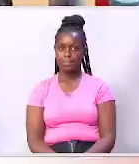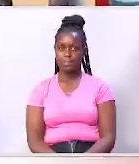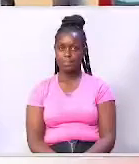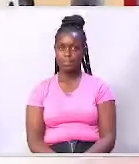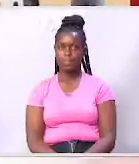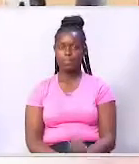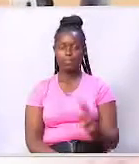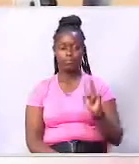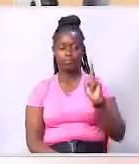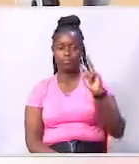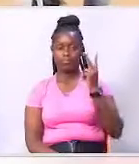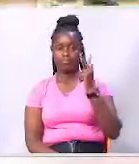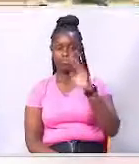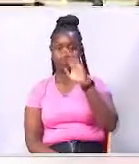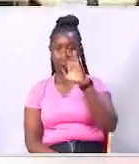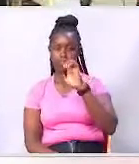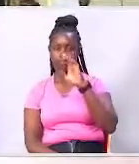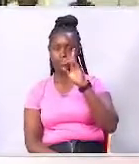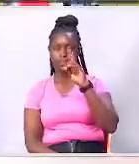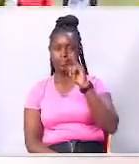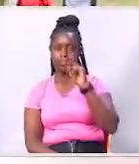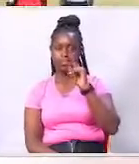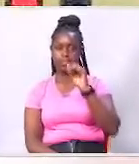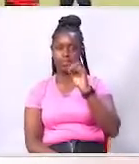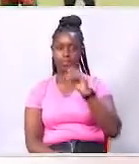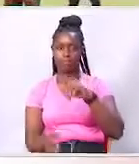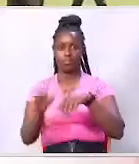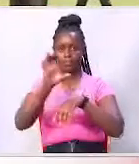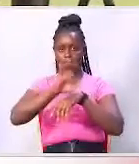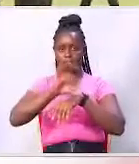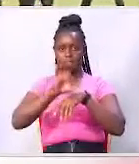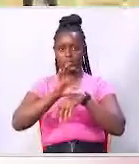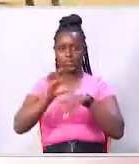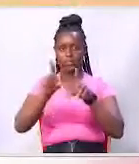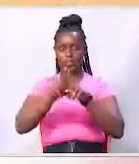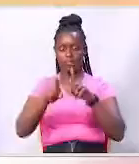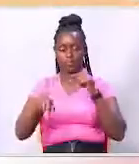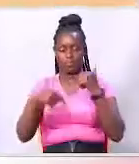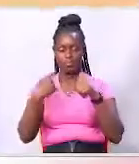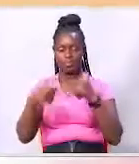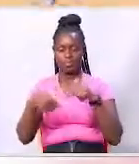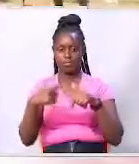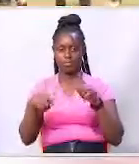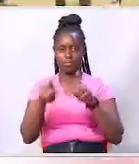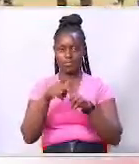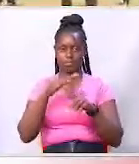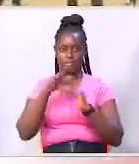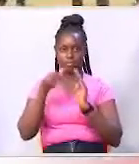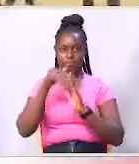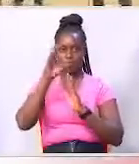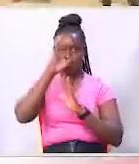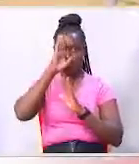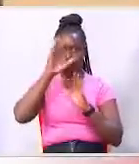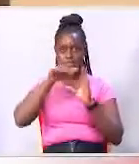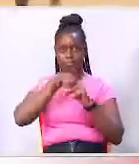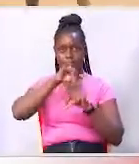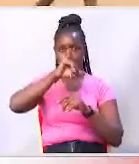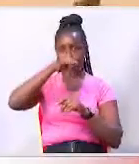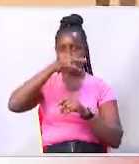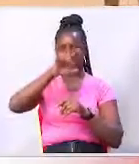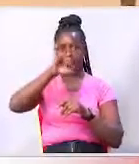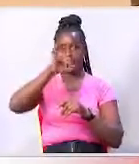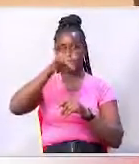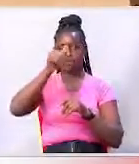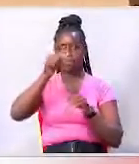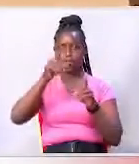The second edition of Deliverance Start Kalimoni Volleyball Competition served off on Sunday in Juja with 16 teams from